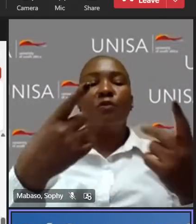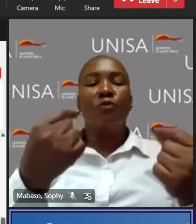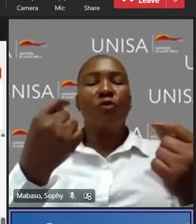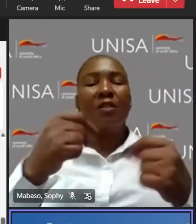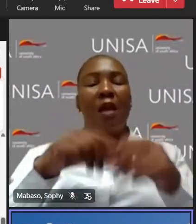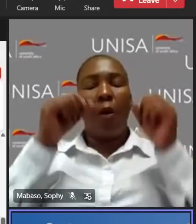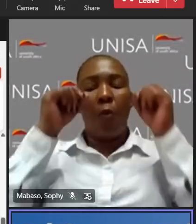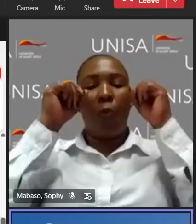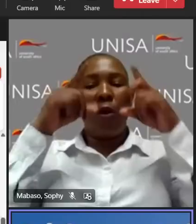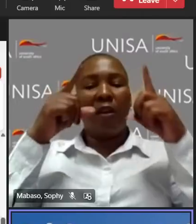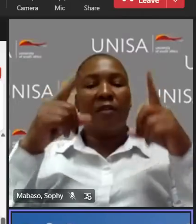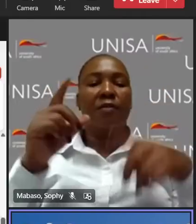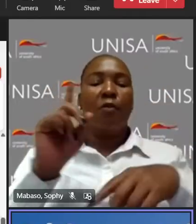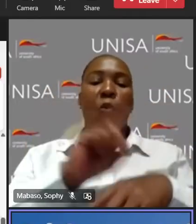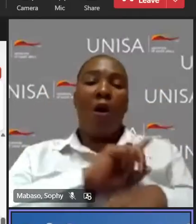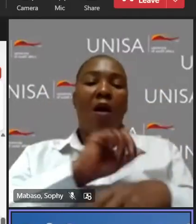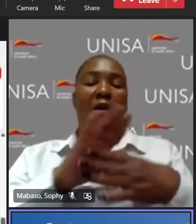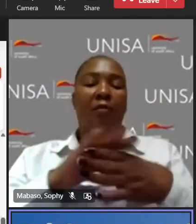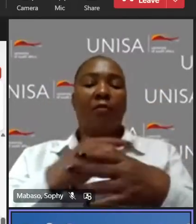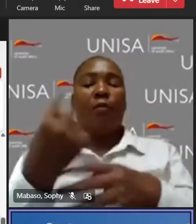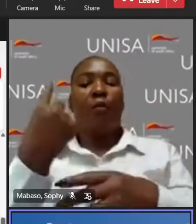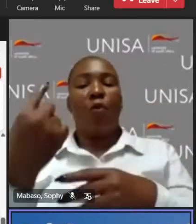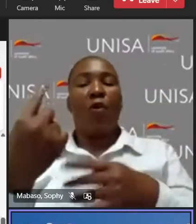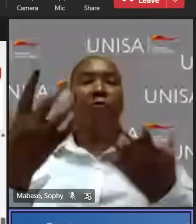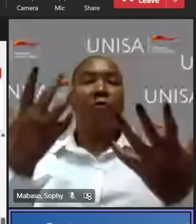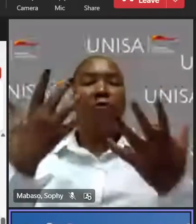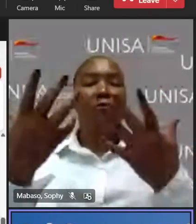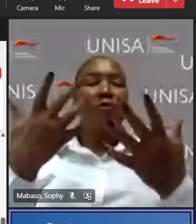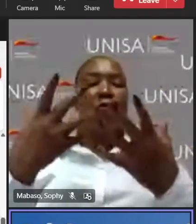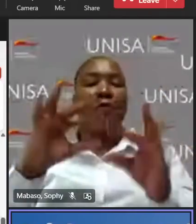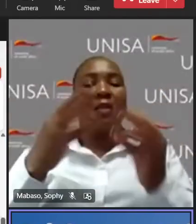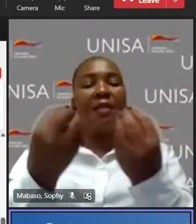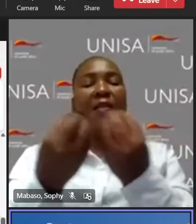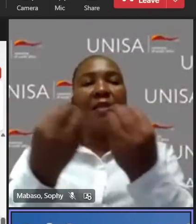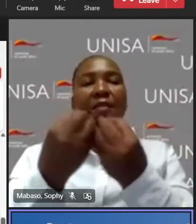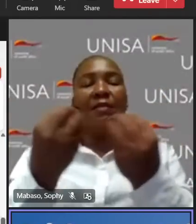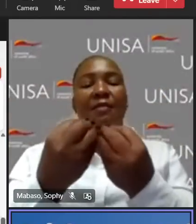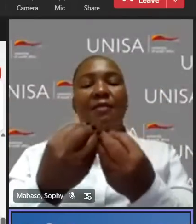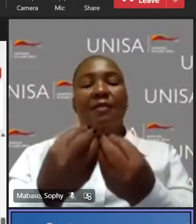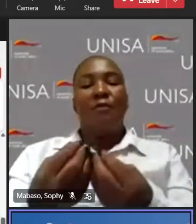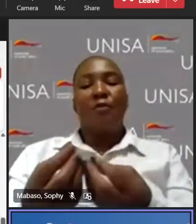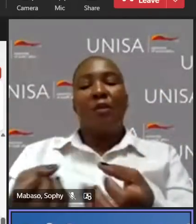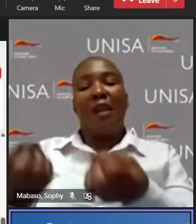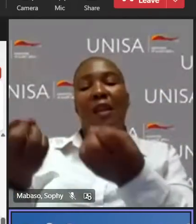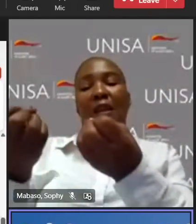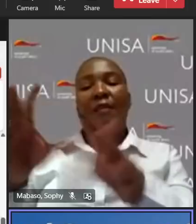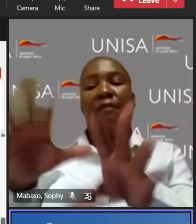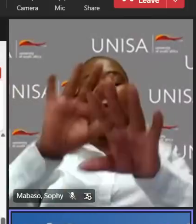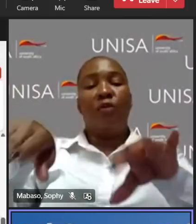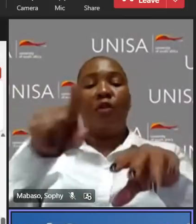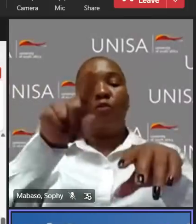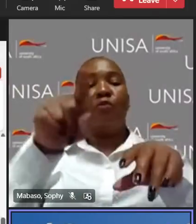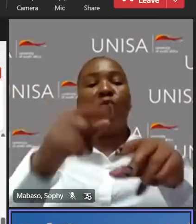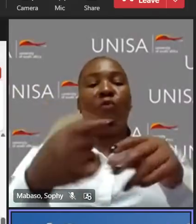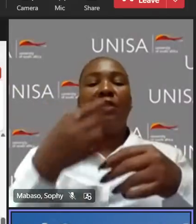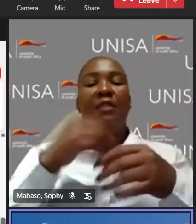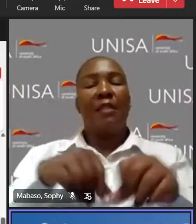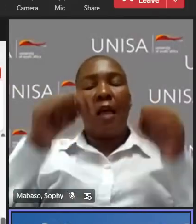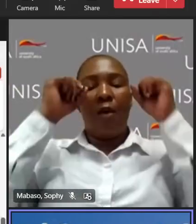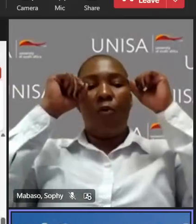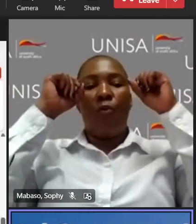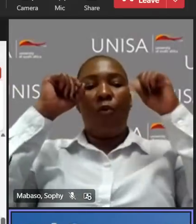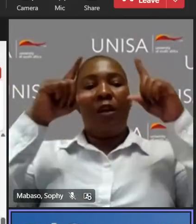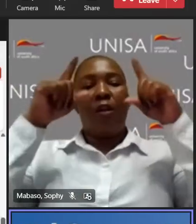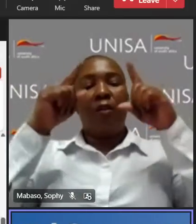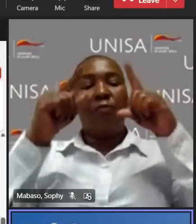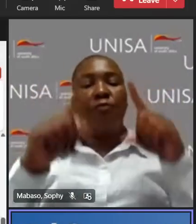awareness, because one of the materials that we will leave with you is our awareness brochures